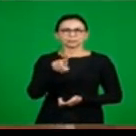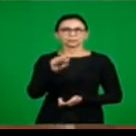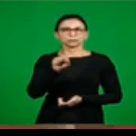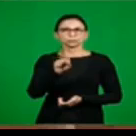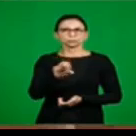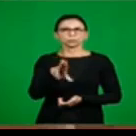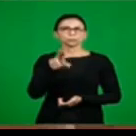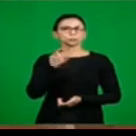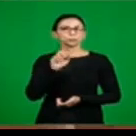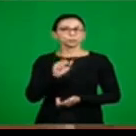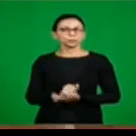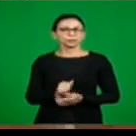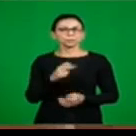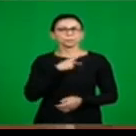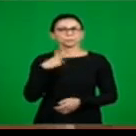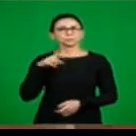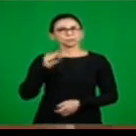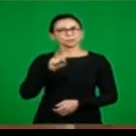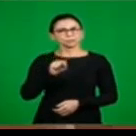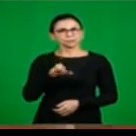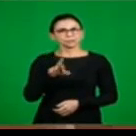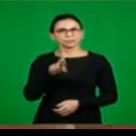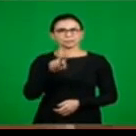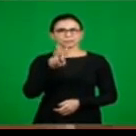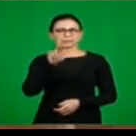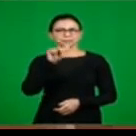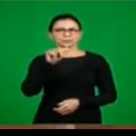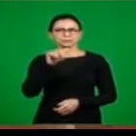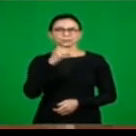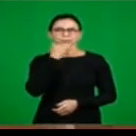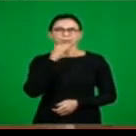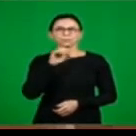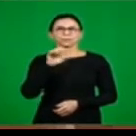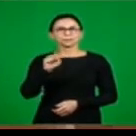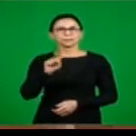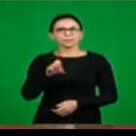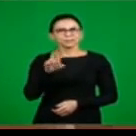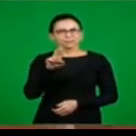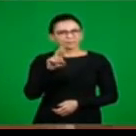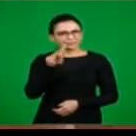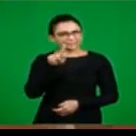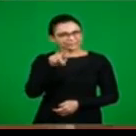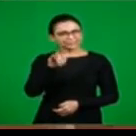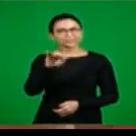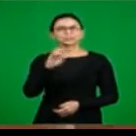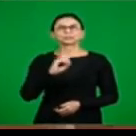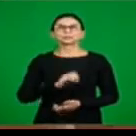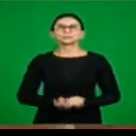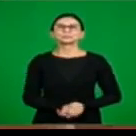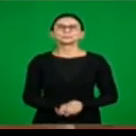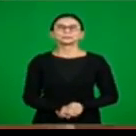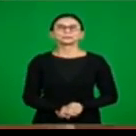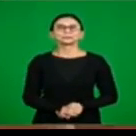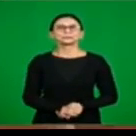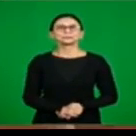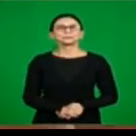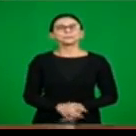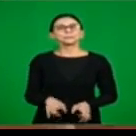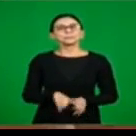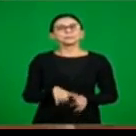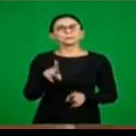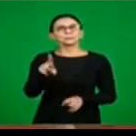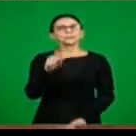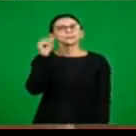Sérgio Souza, participating with us in this Sunday School. And also, we want to greet our